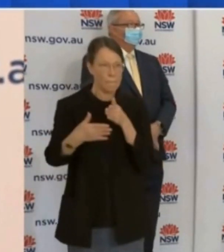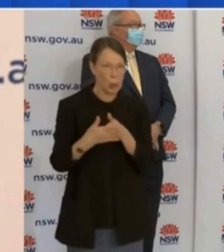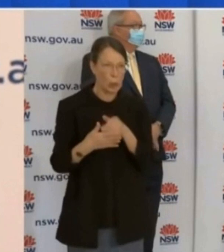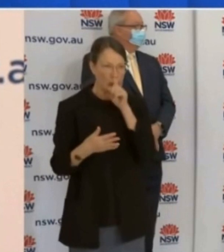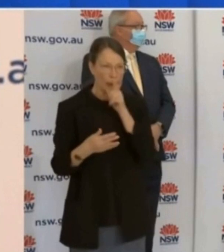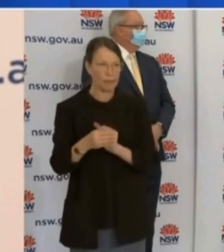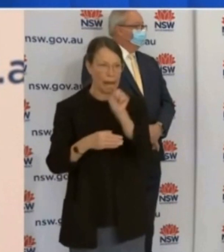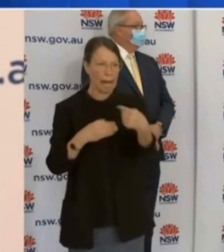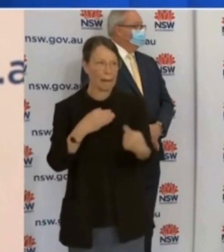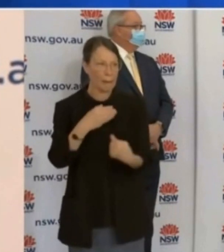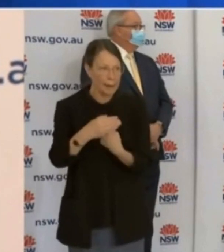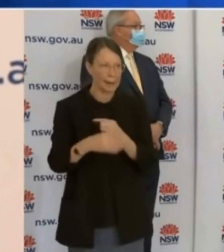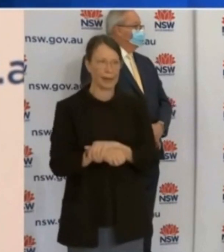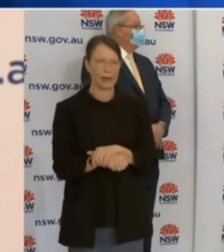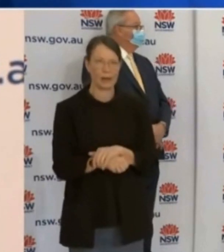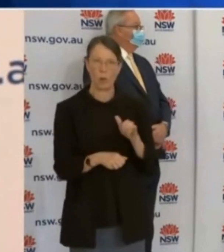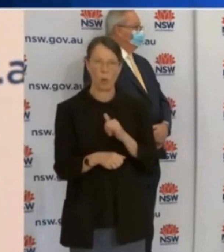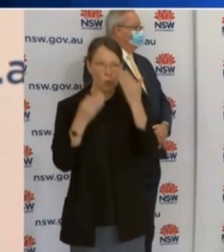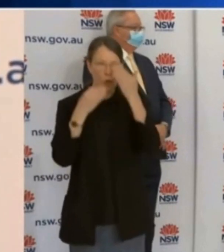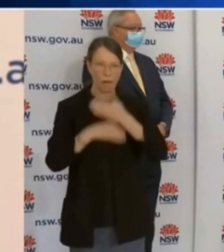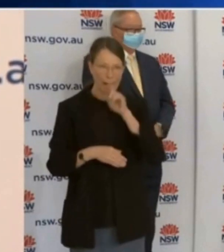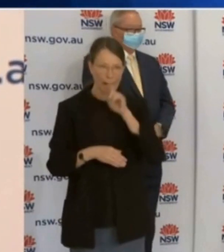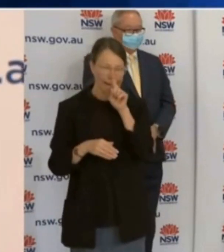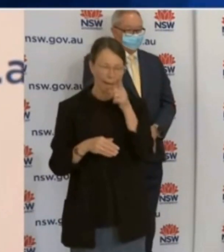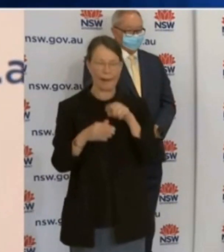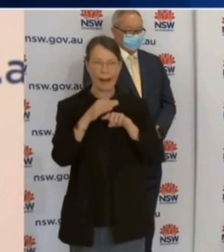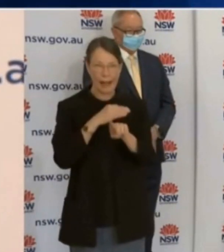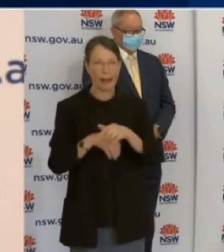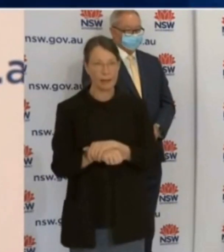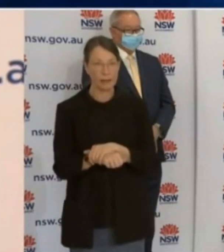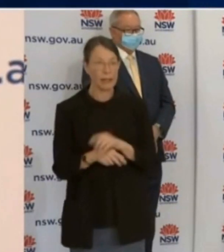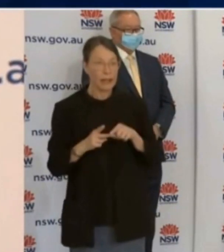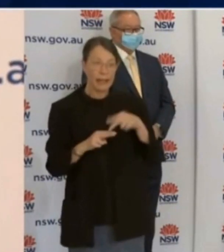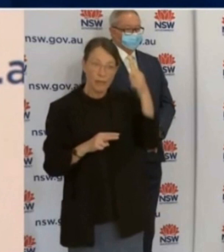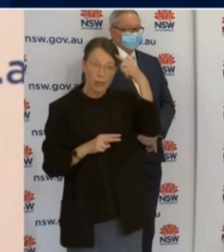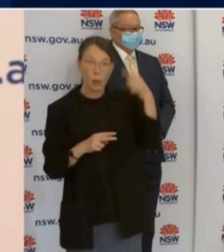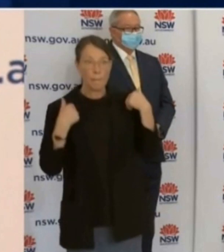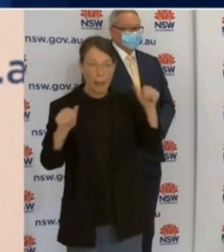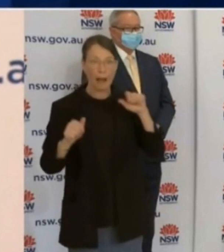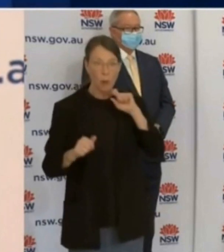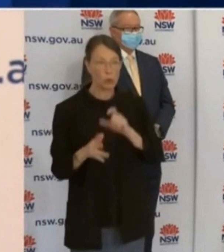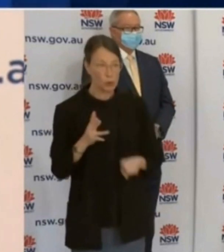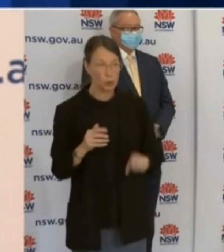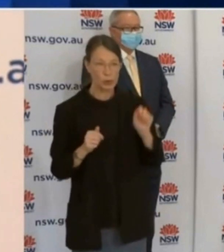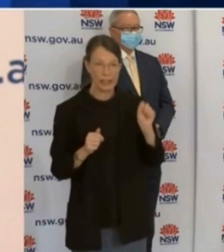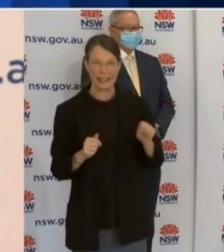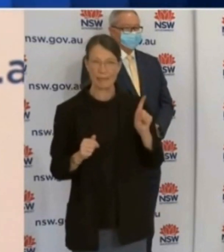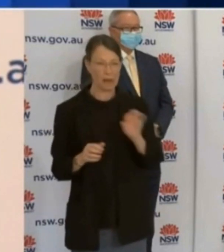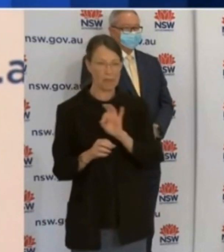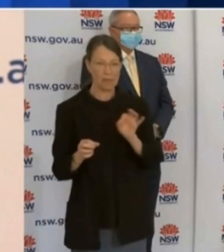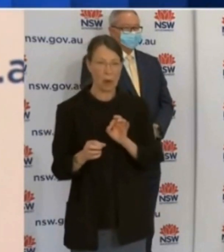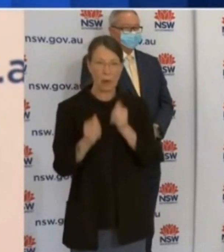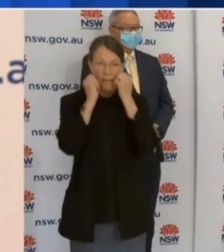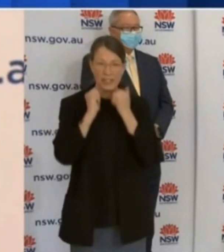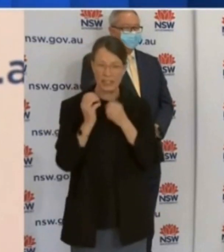even marginal impact, of course we'd do those things. But there is no evidence to suggest that's the case. I have every faith that the police and the Australian